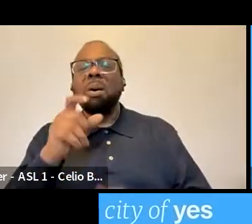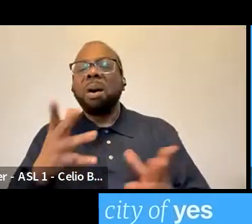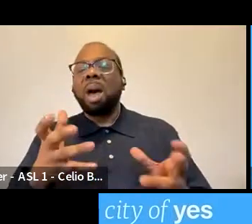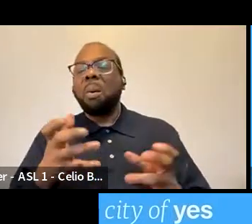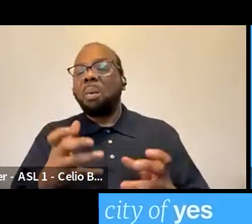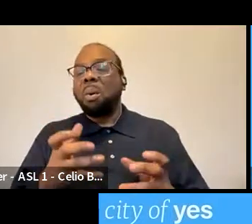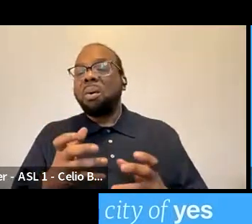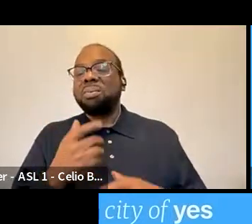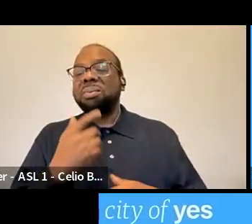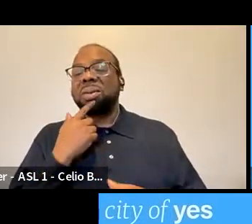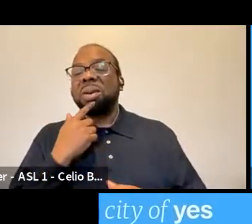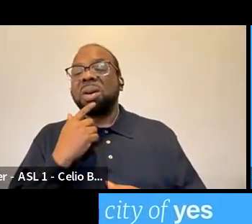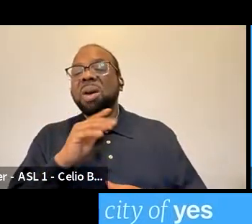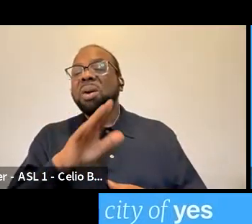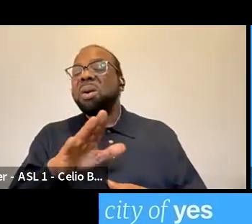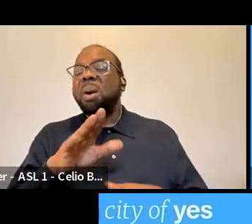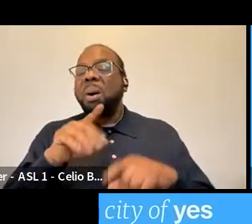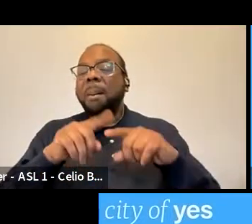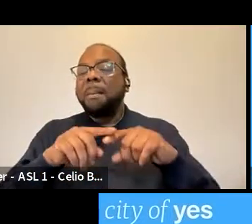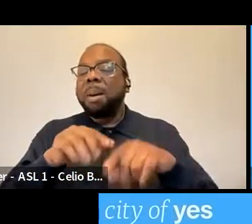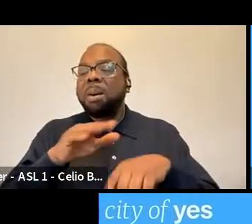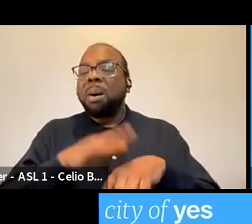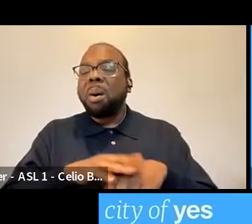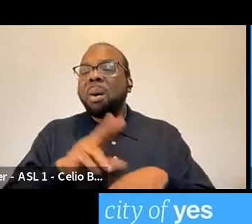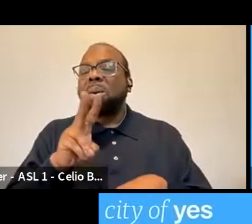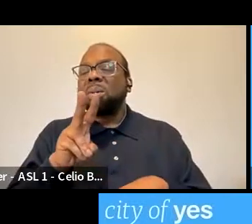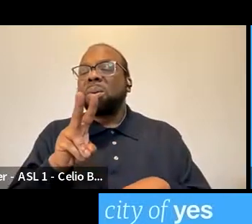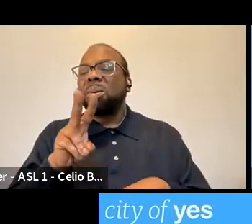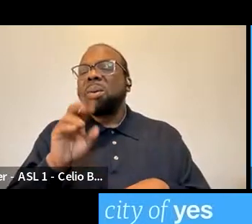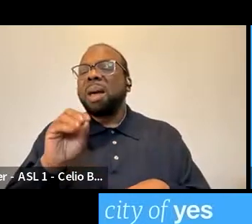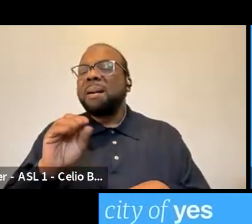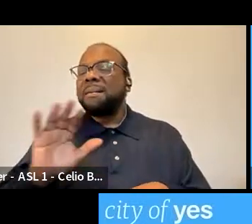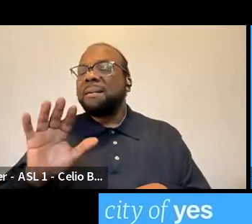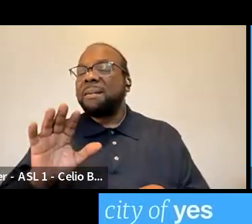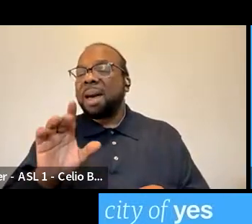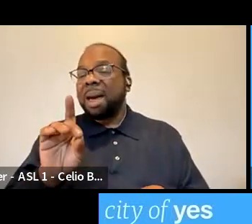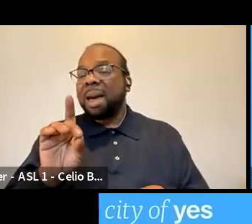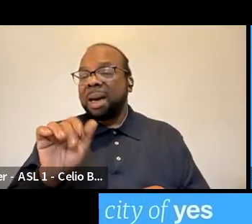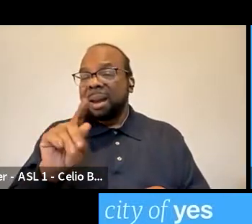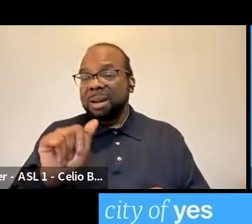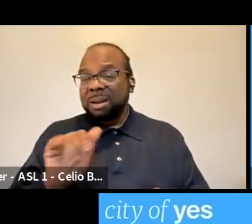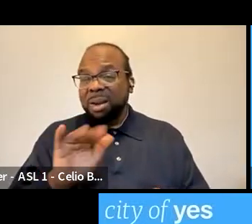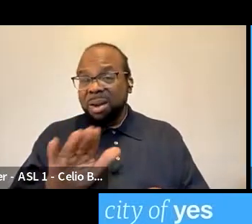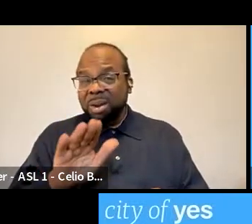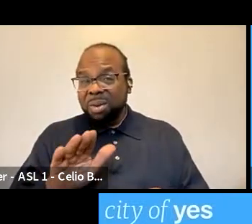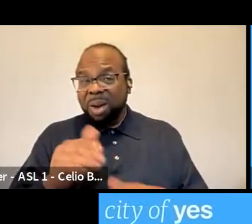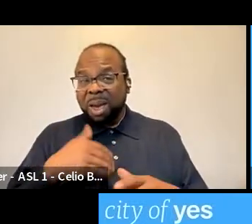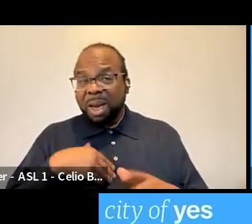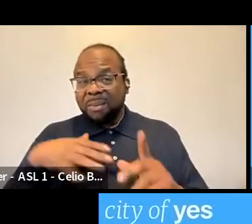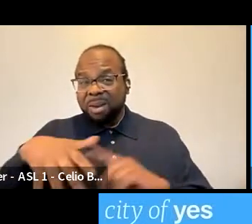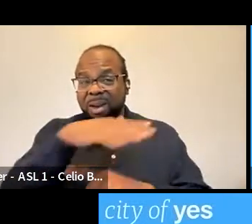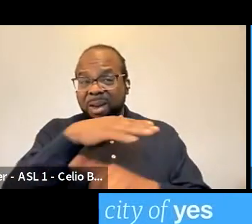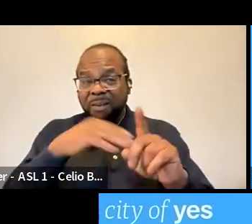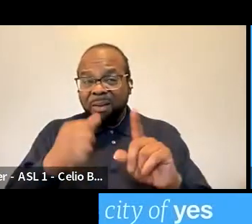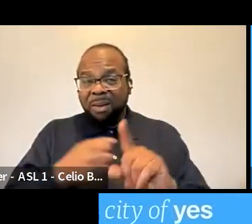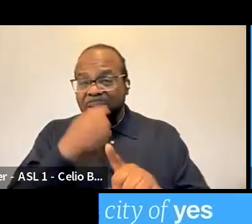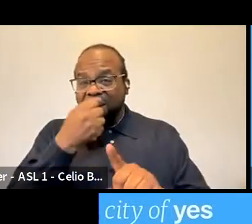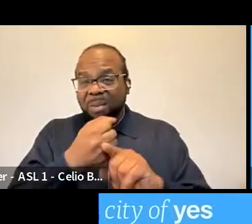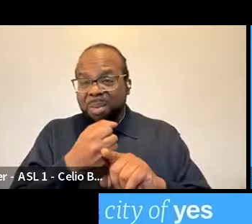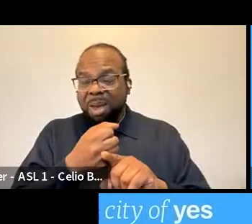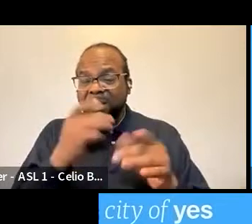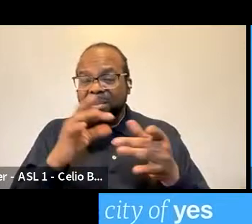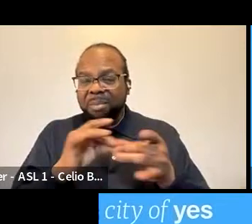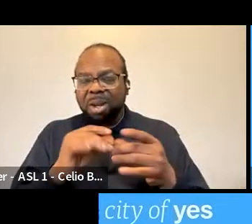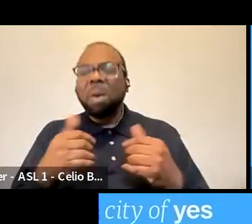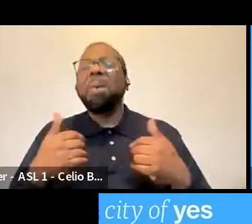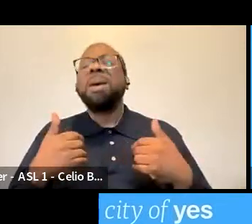confirm that what you're basing this on is 2005 data. Will you be basing your environmental impact statement on that as well? We do